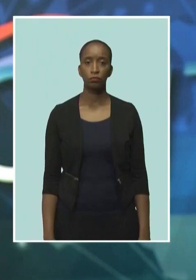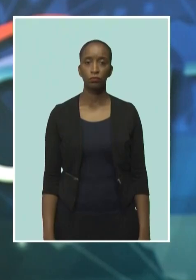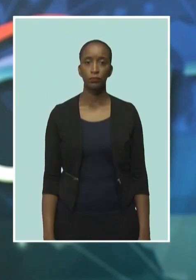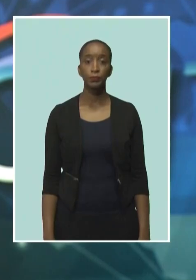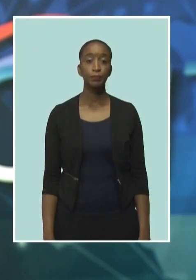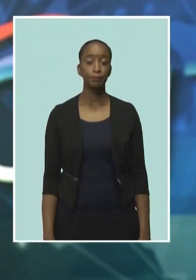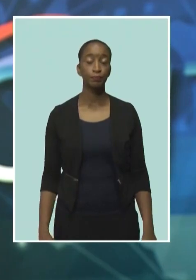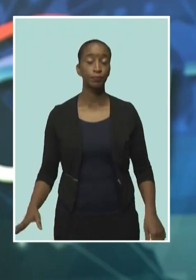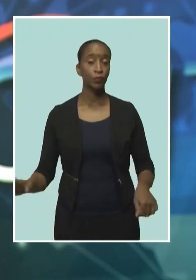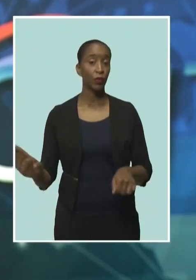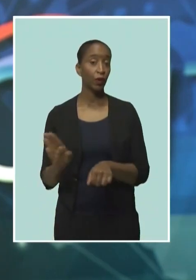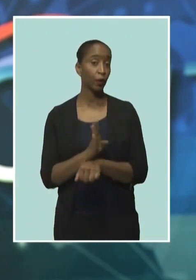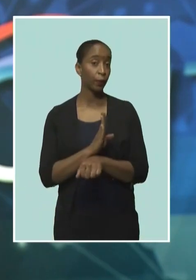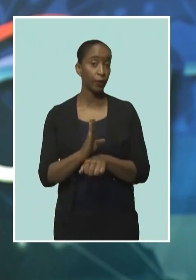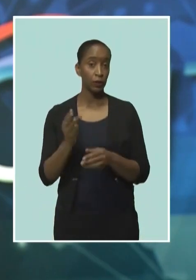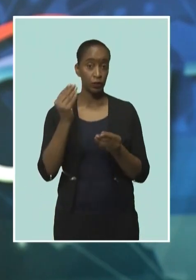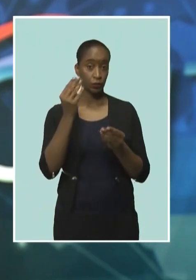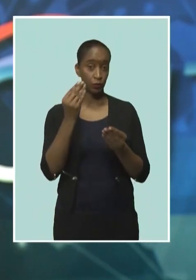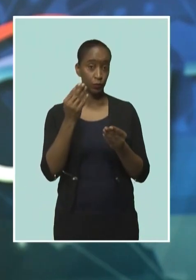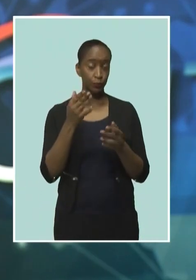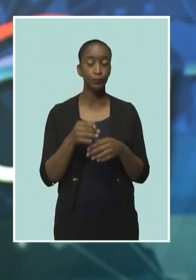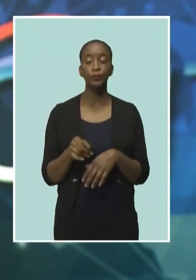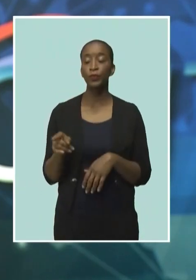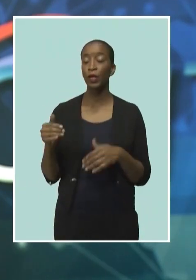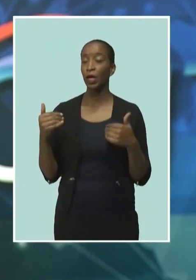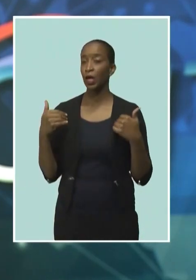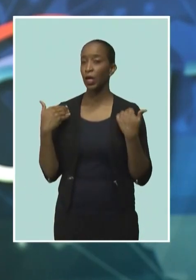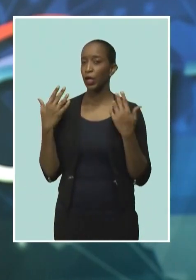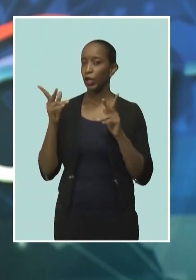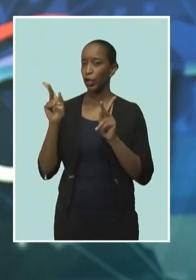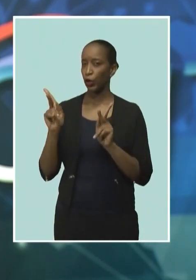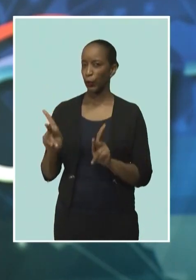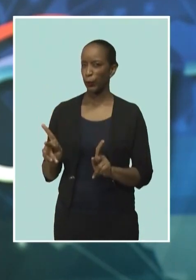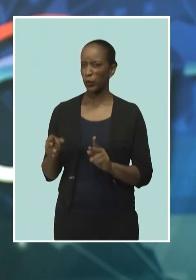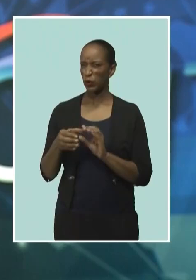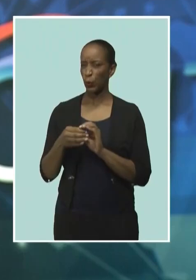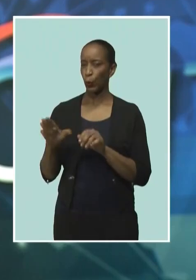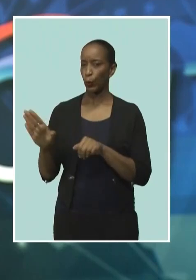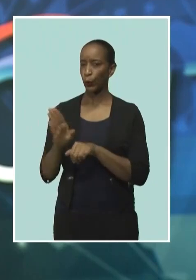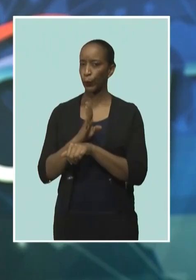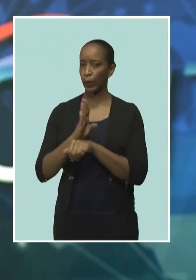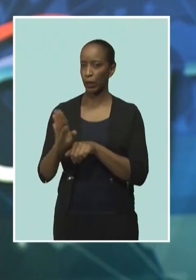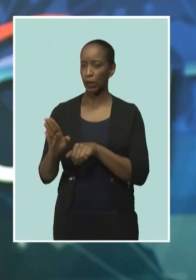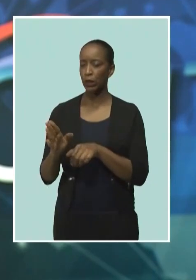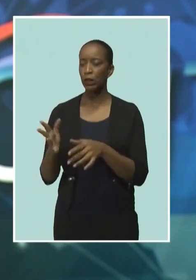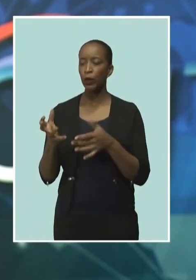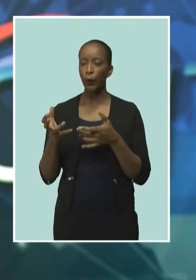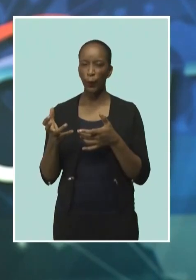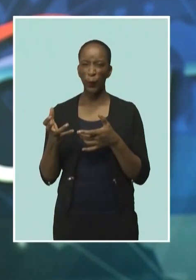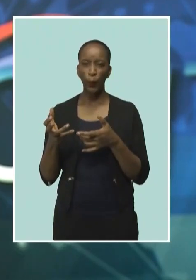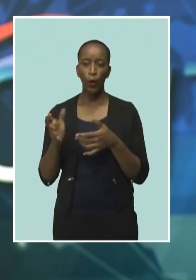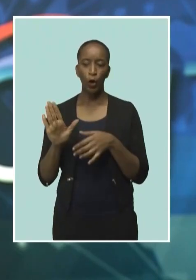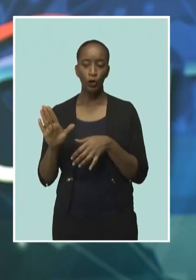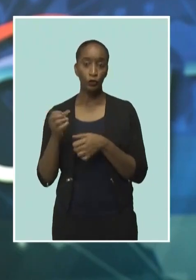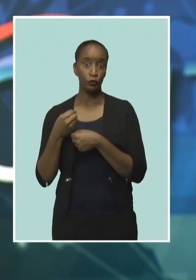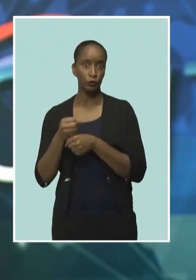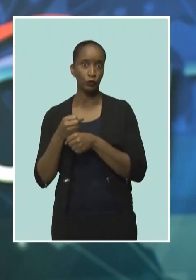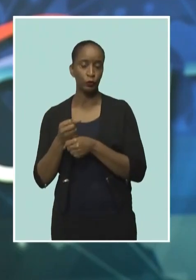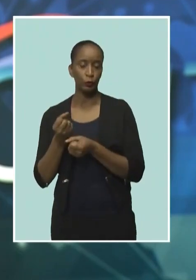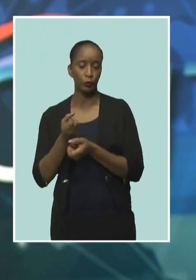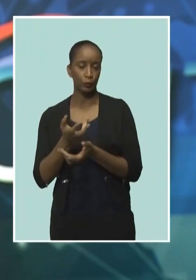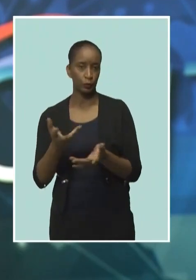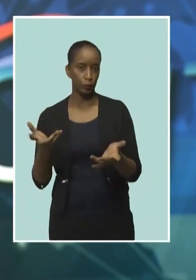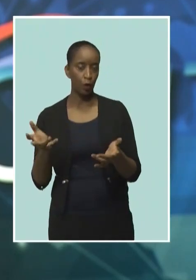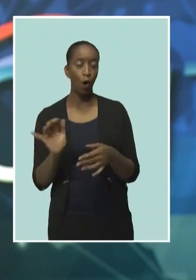In the business news tonight, a young entrepreneur working on establishing her product in the local market is already eyeing the wider